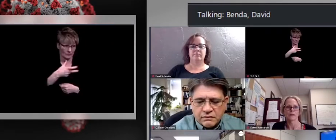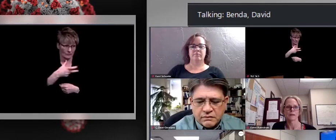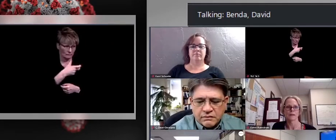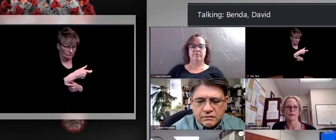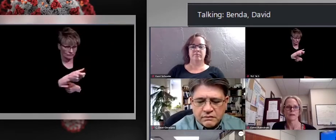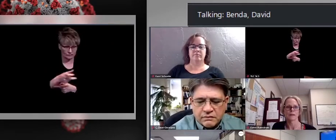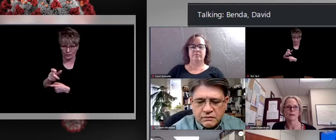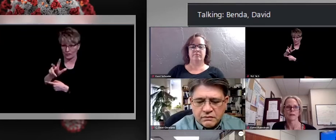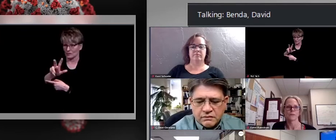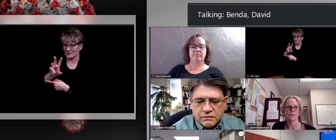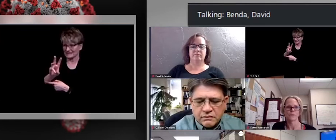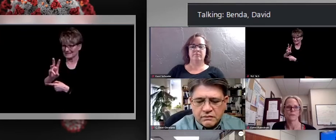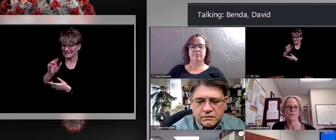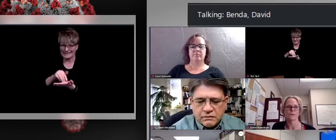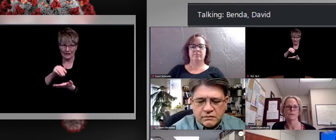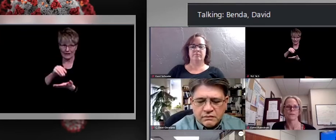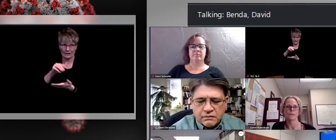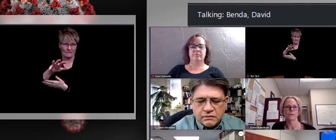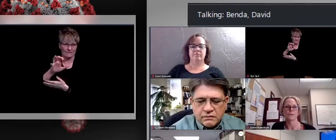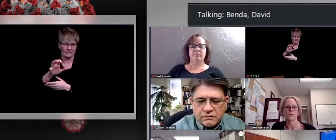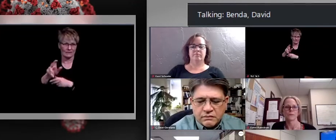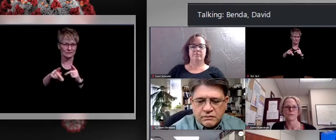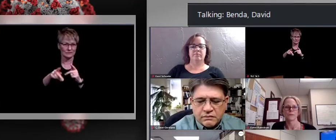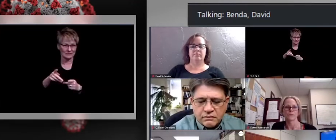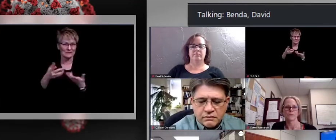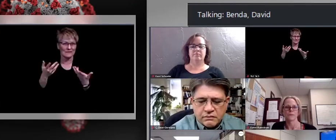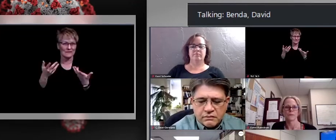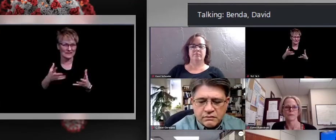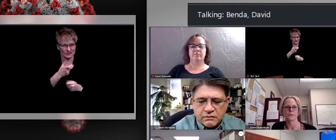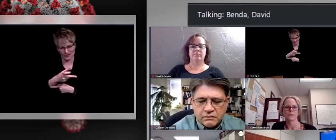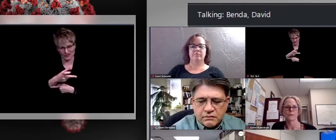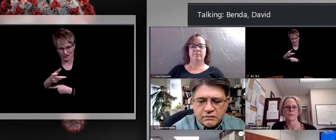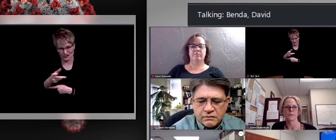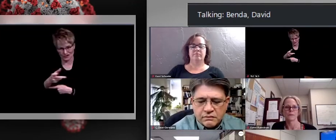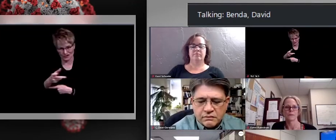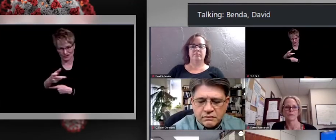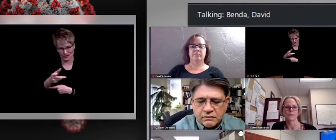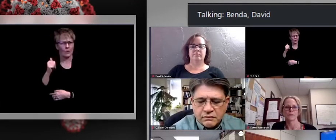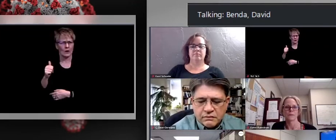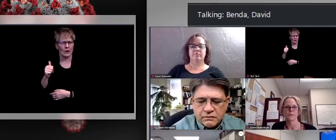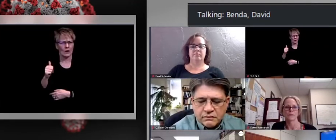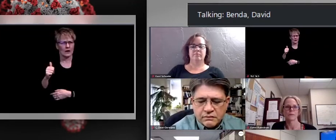36,500 people. So the question is, why hasn't that